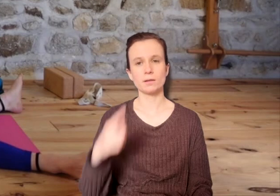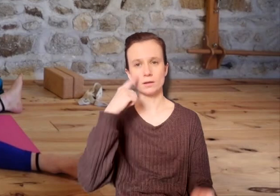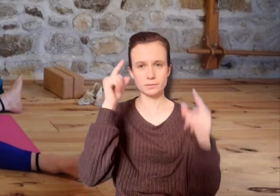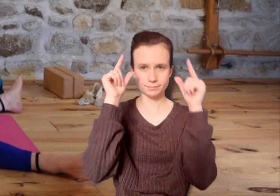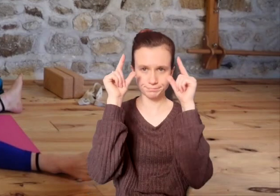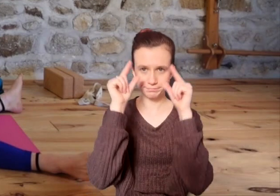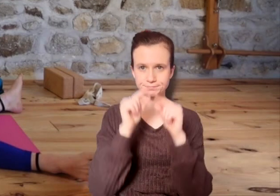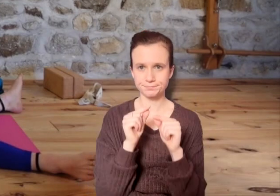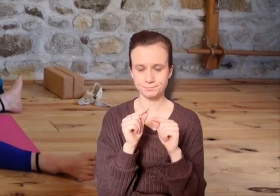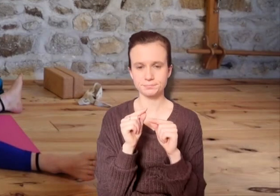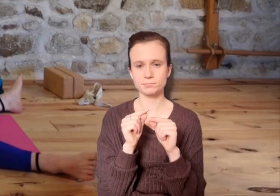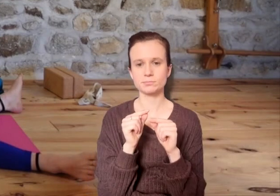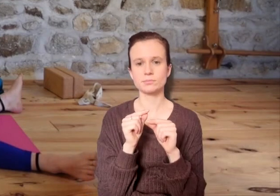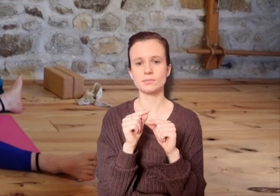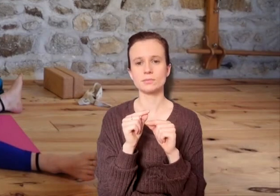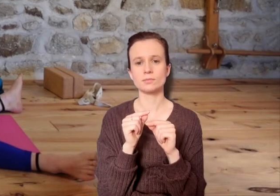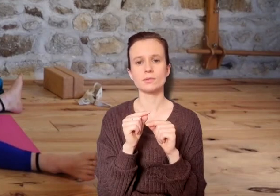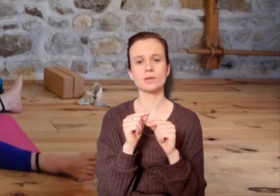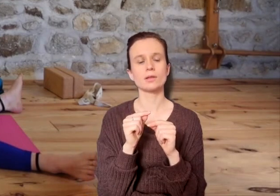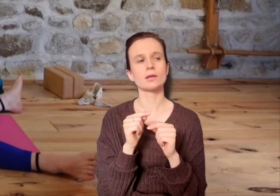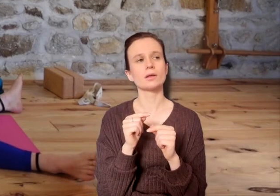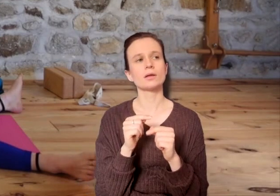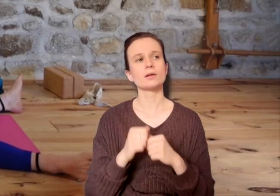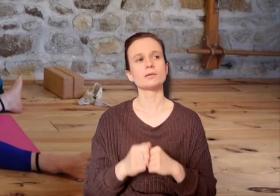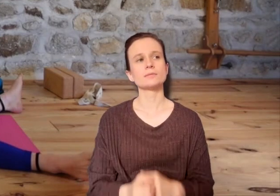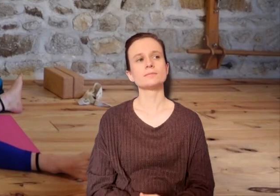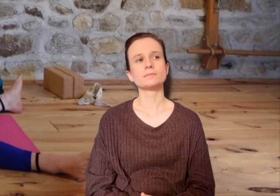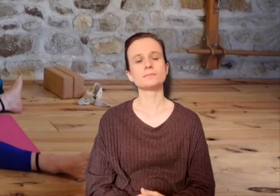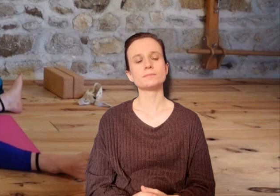Now you're still doing your work. You're going to let your eyes close.